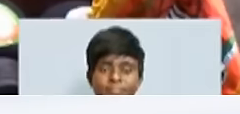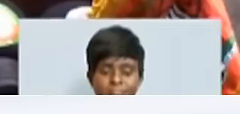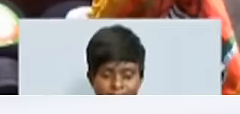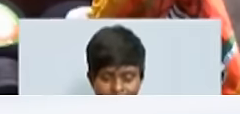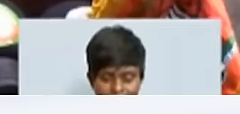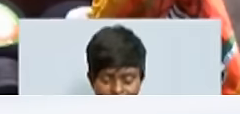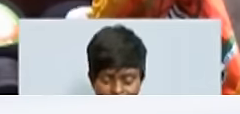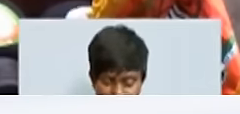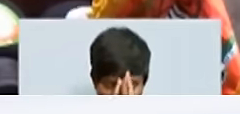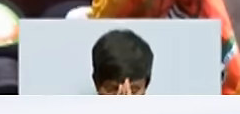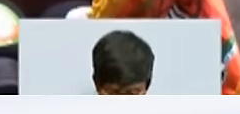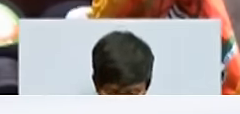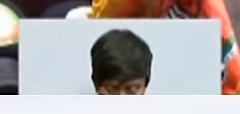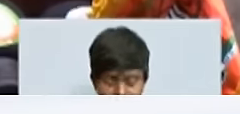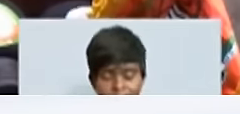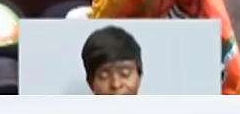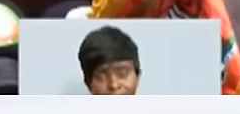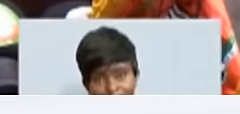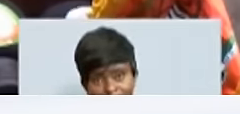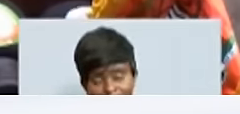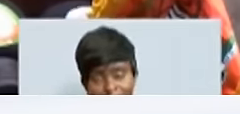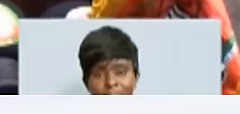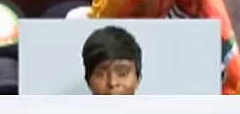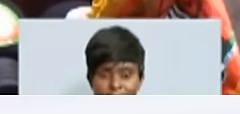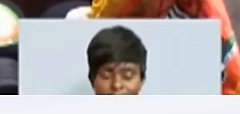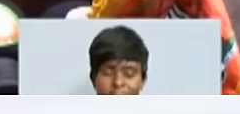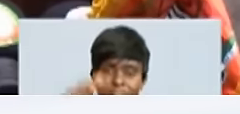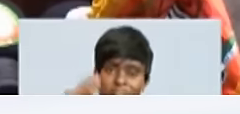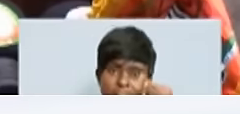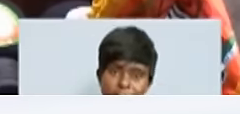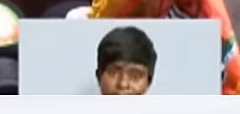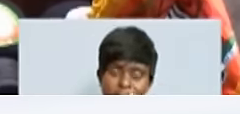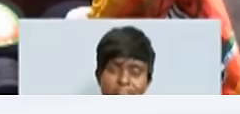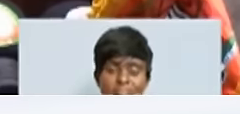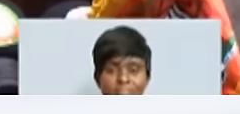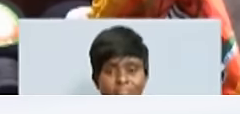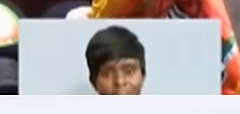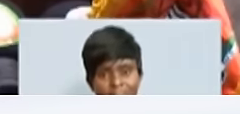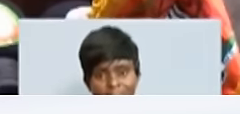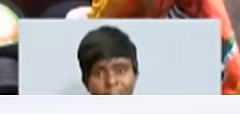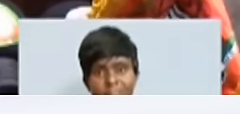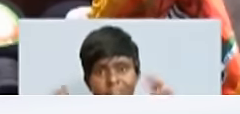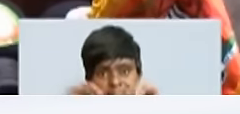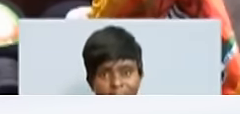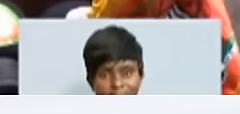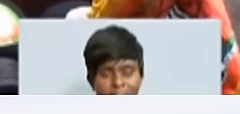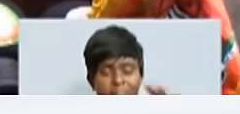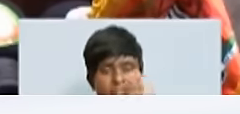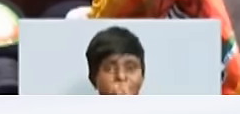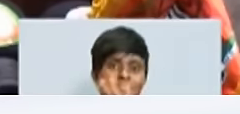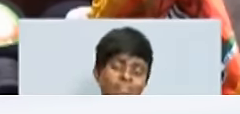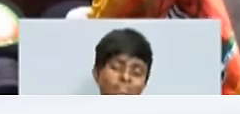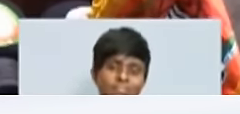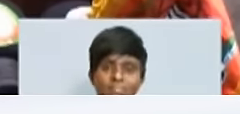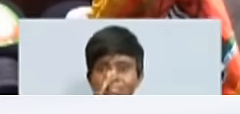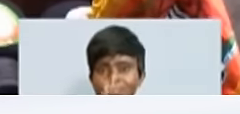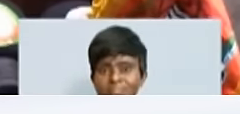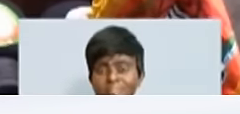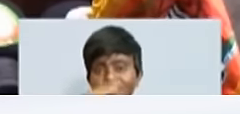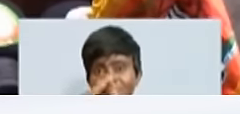Human dignity, equity, social justice, equality, and non-discrimination.